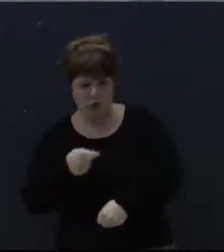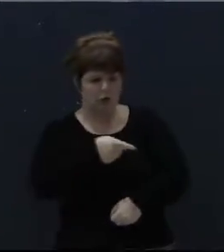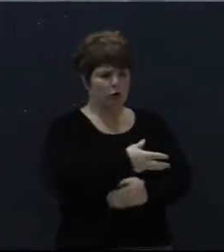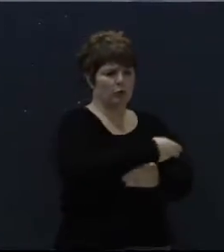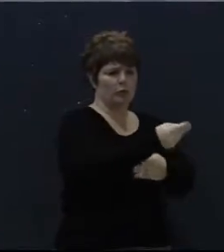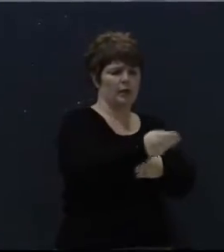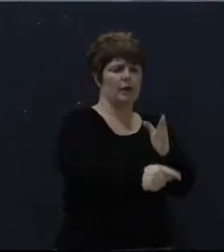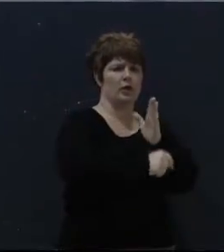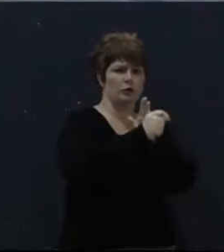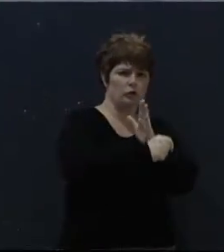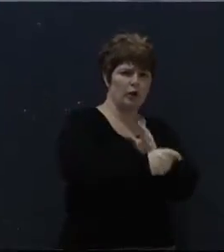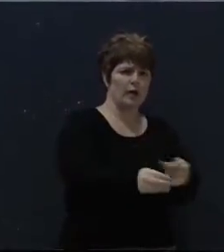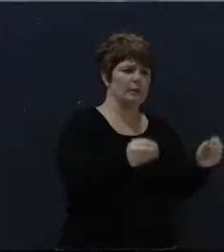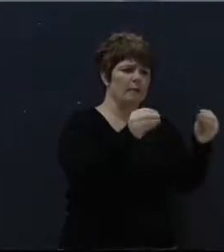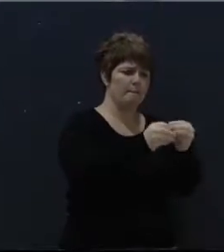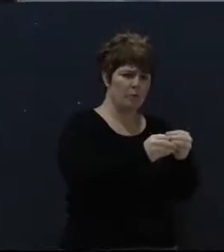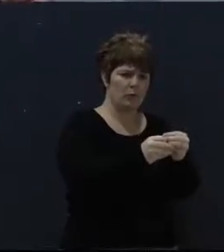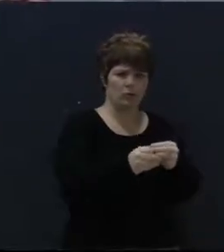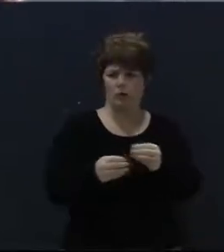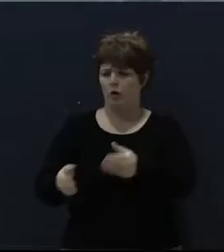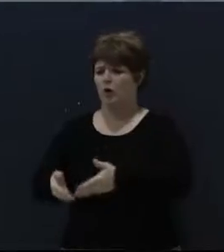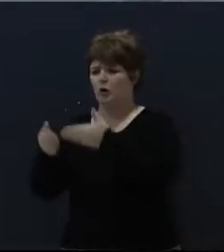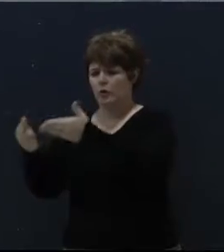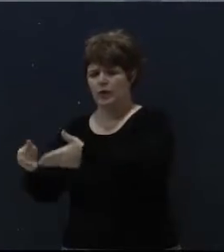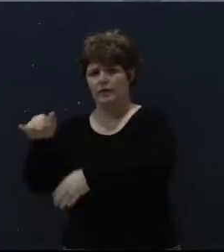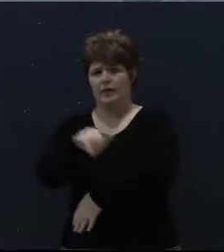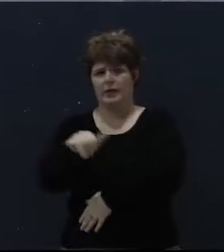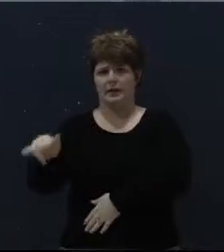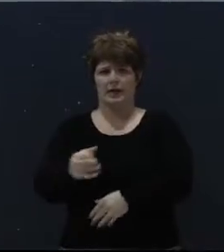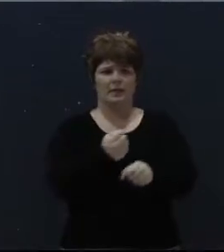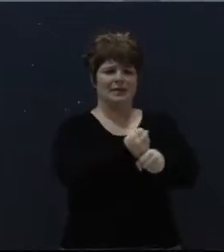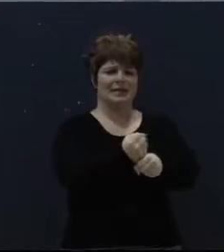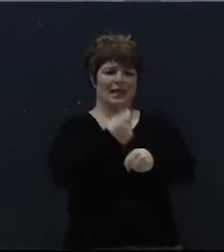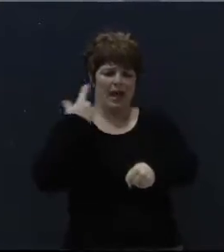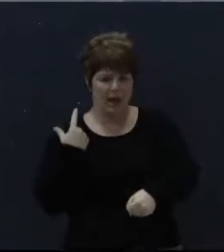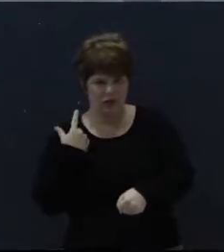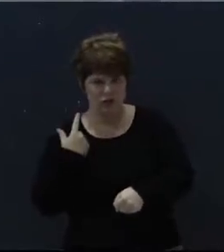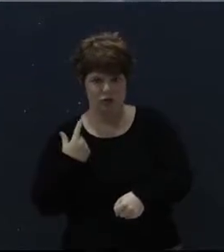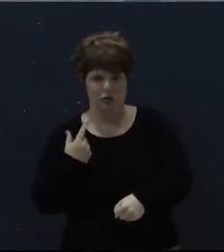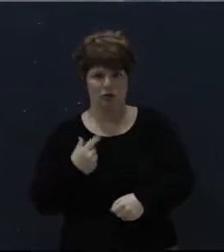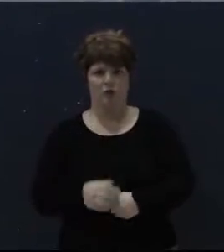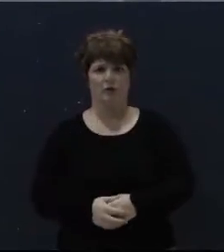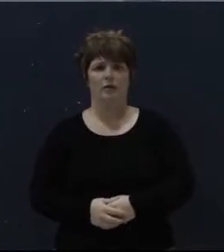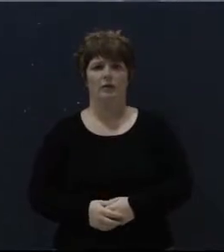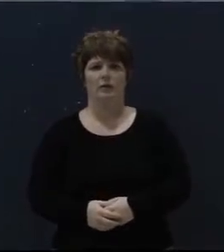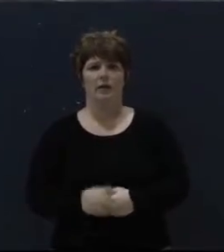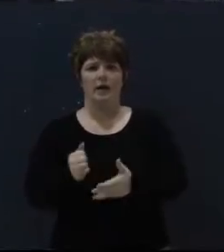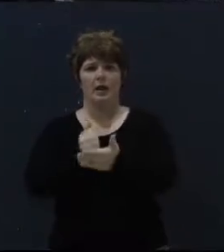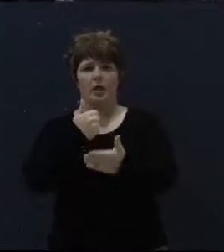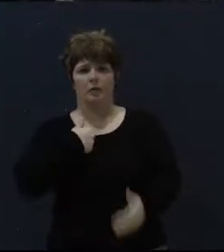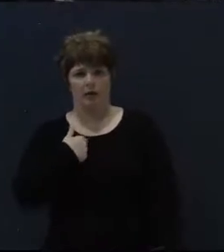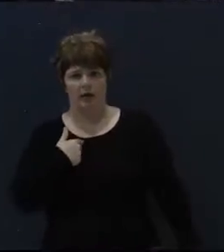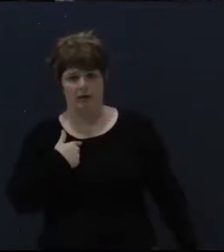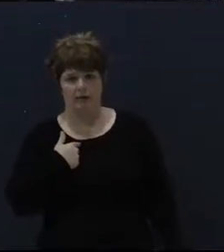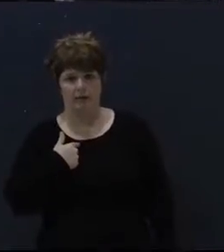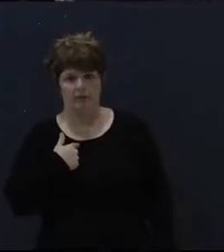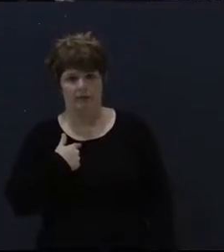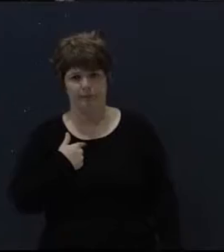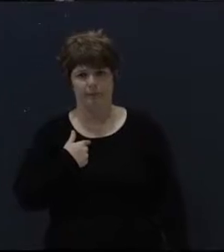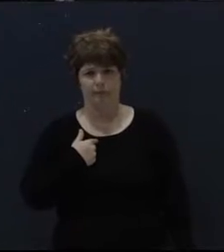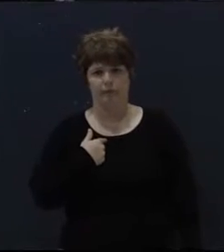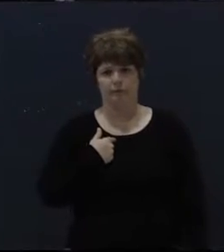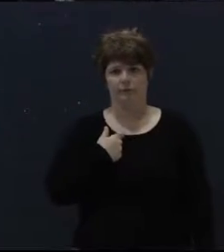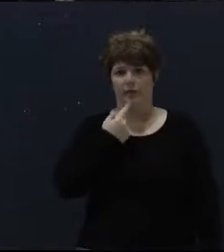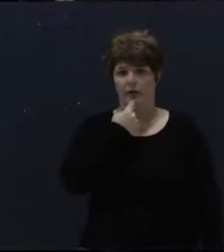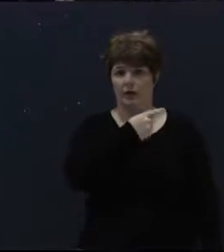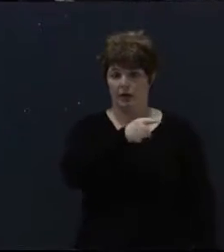did last year? Are you giving like you did last year? Are you giving, or are you doing, hey, somebody help me? Let